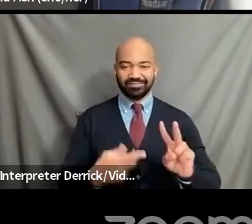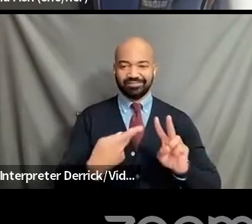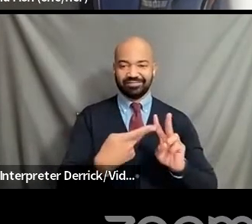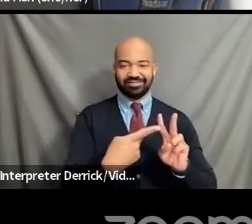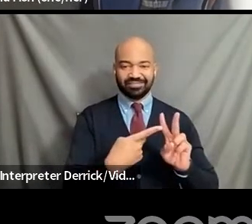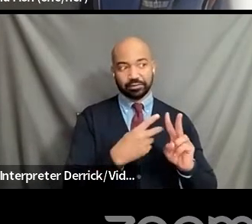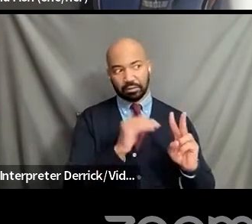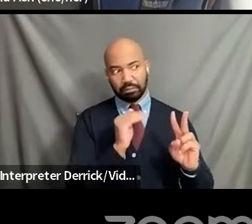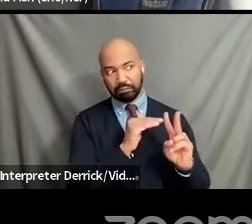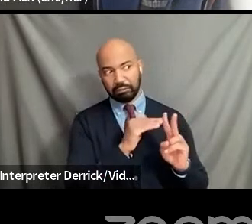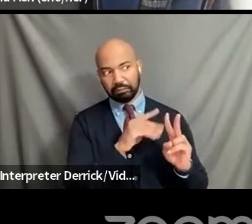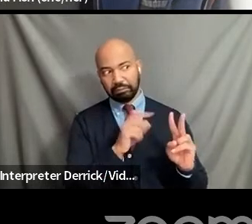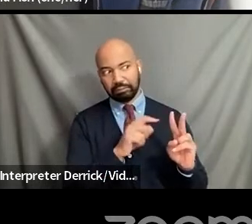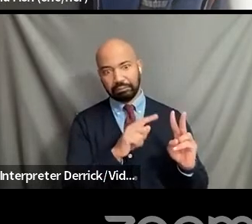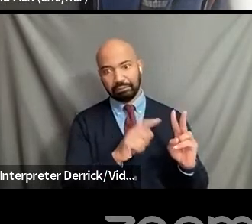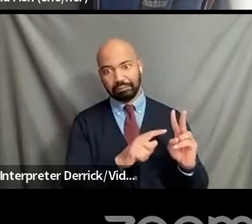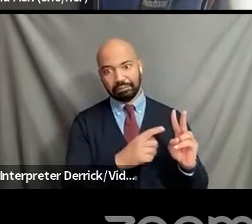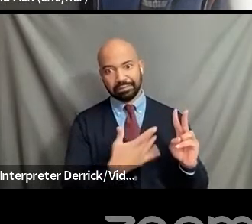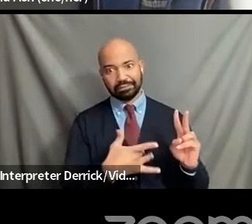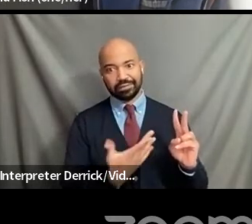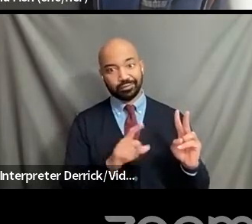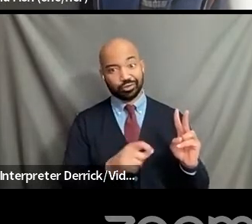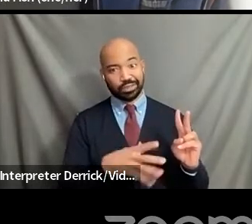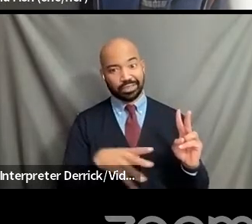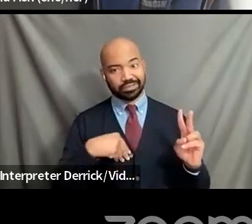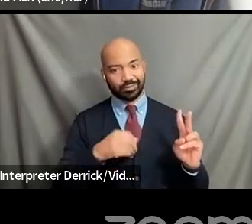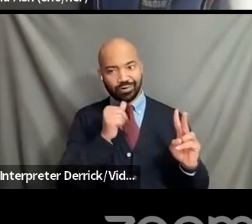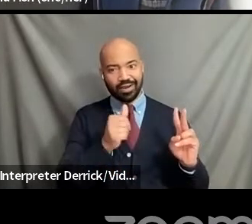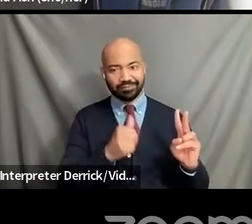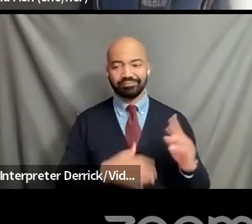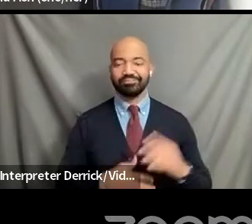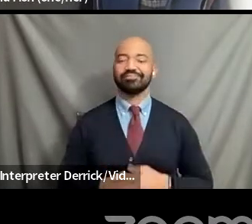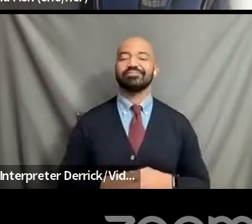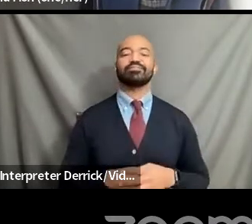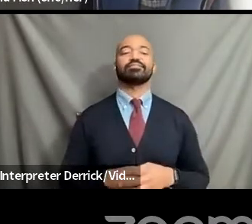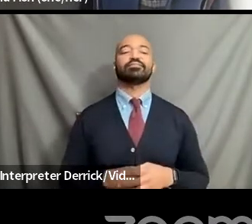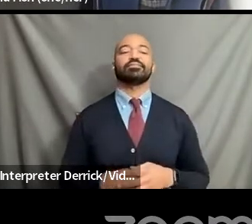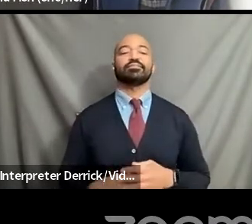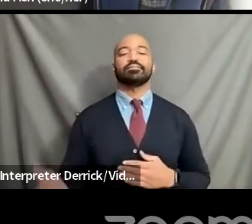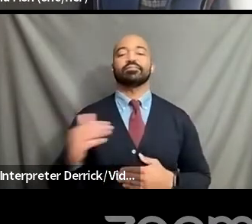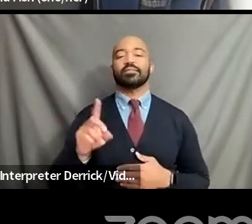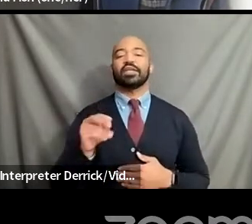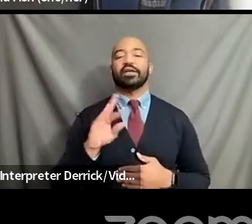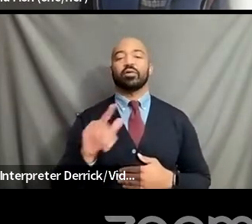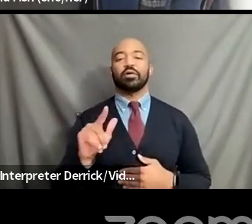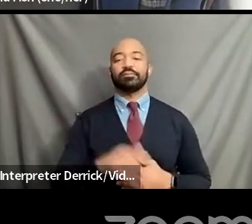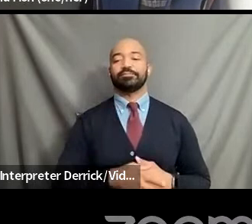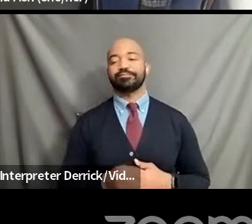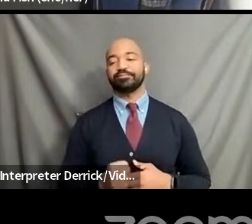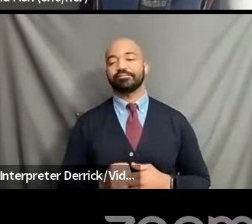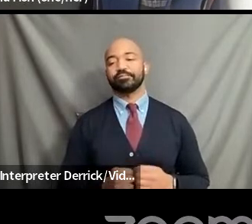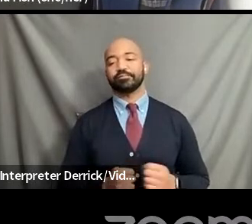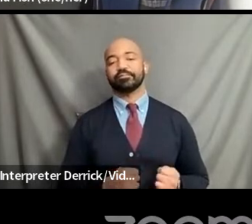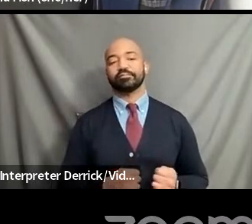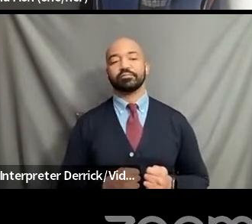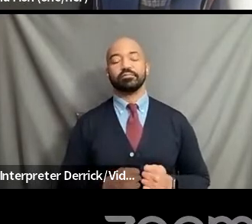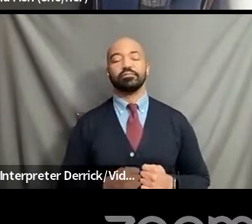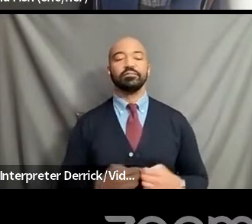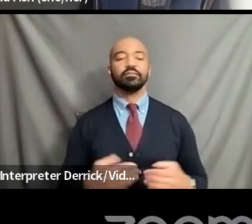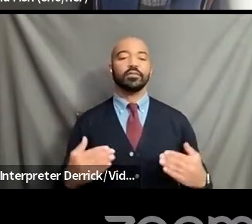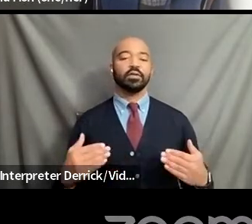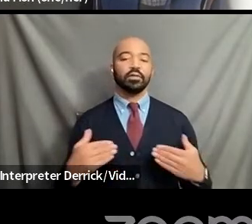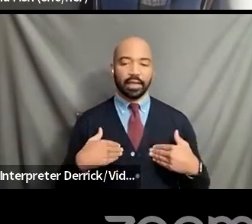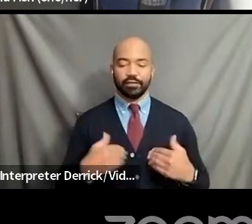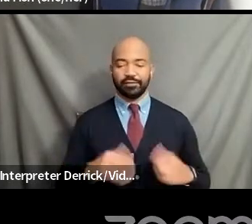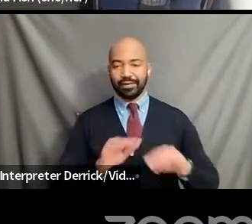So I think something important to note is that it's okay to define your relationships and